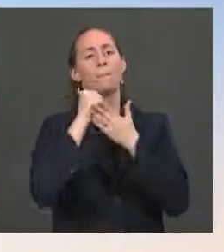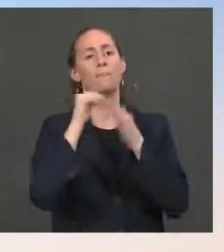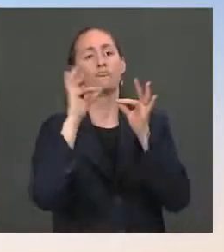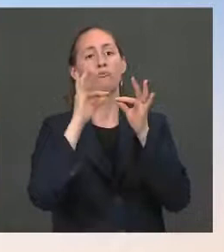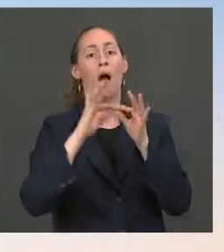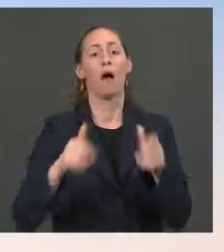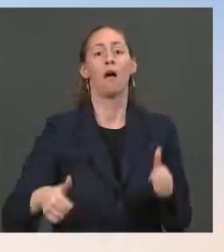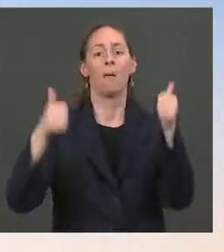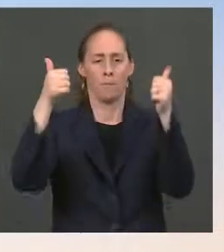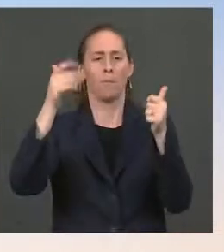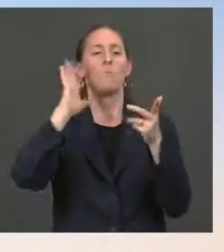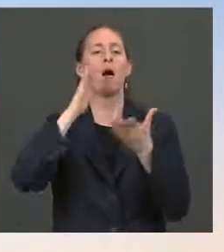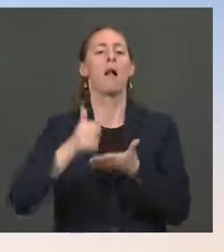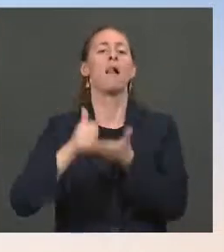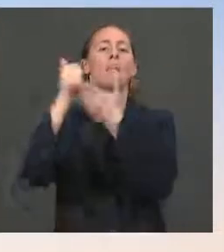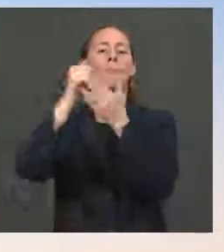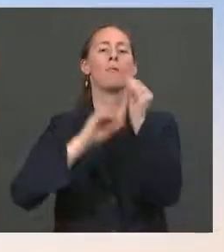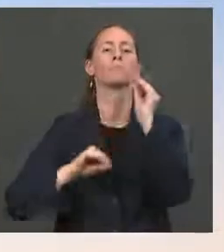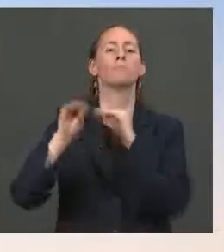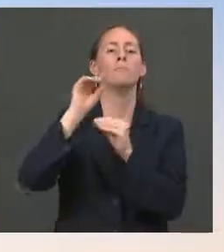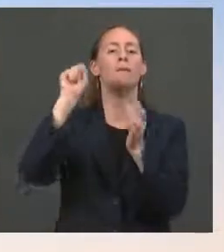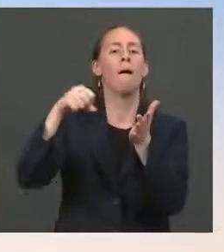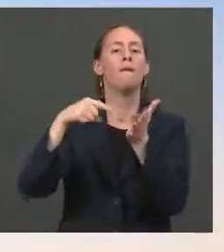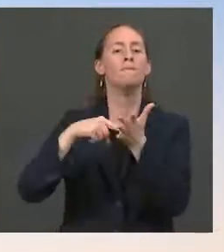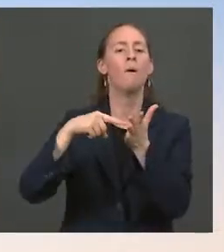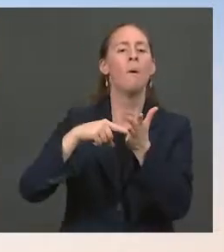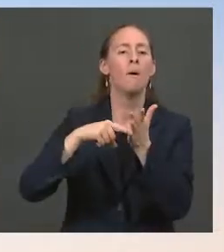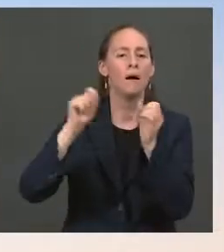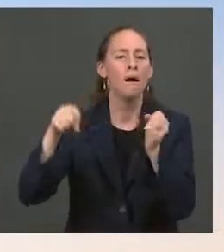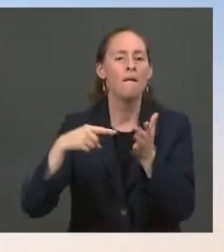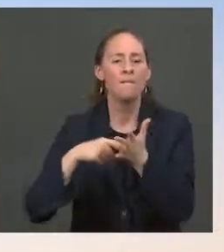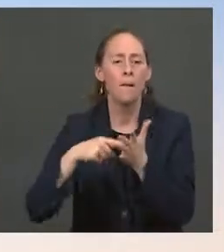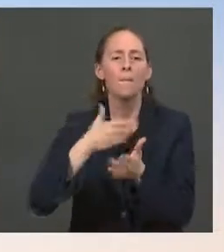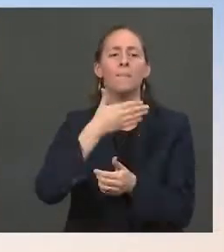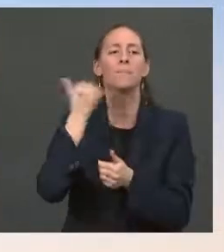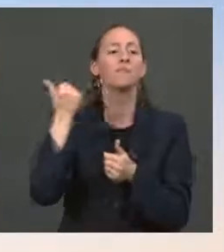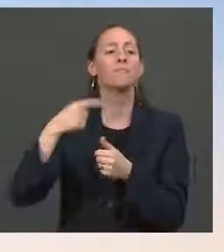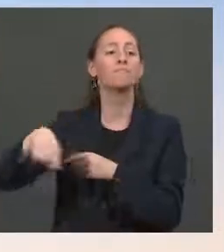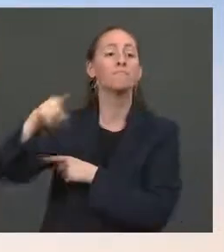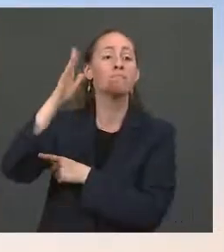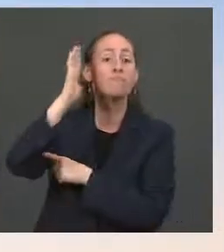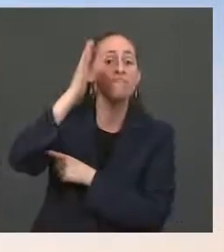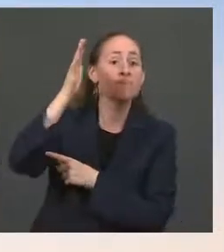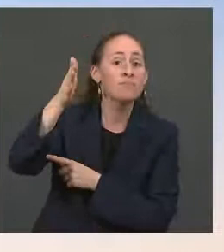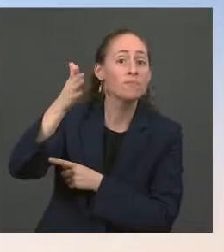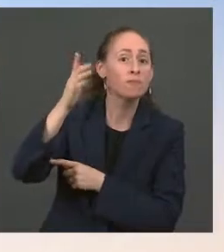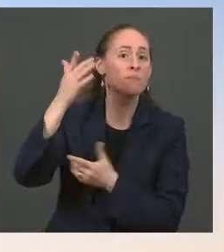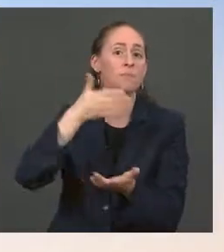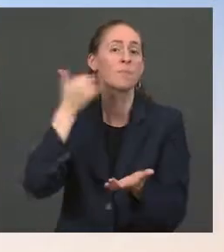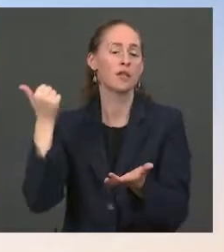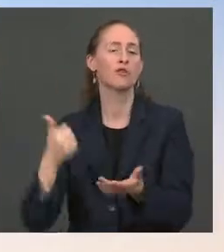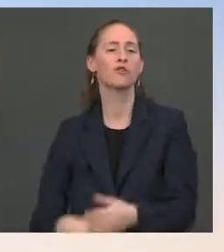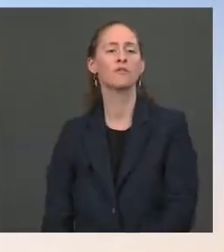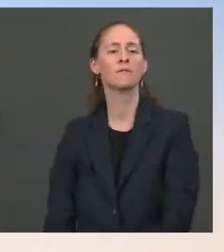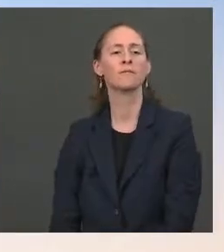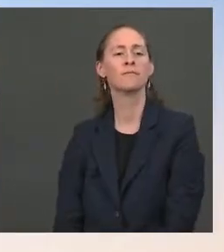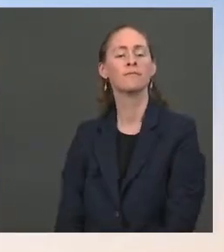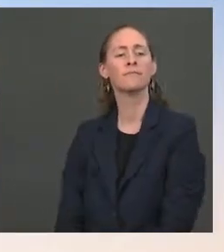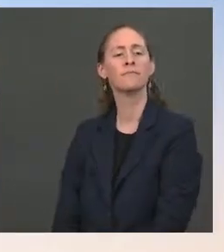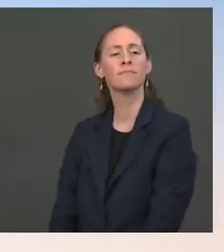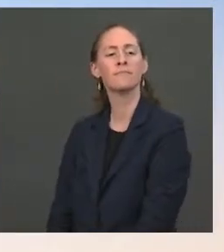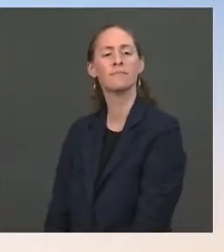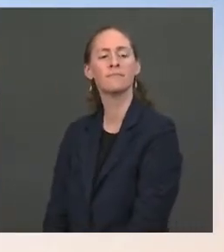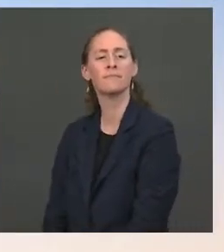interest of the American people, the public, and future governments, of course. Go ahead. In the last 24 hours, North Korea's